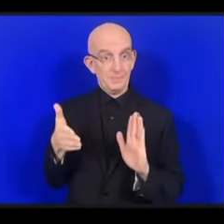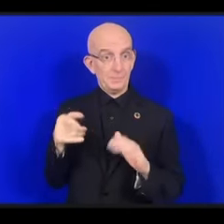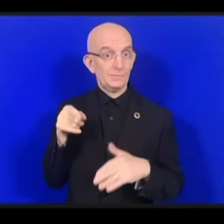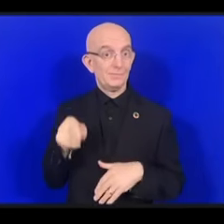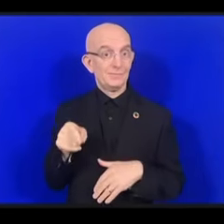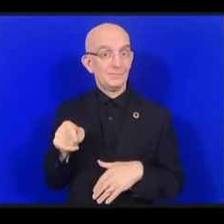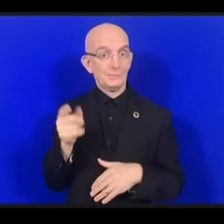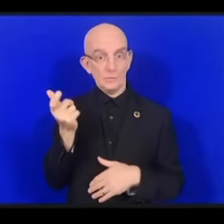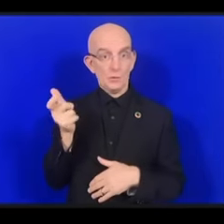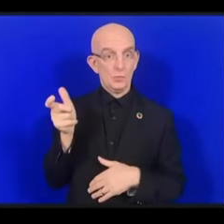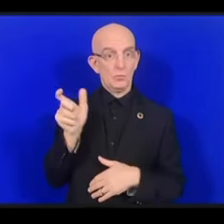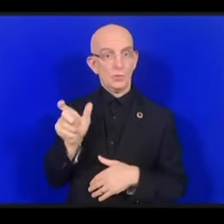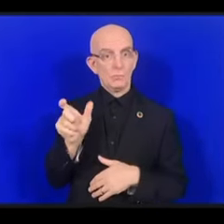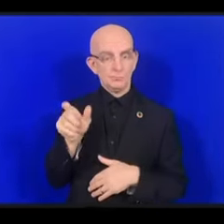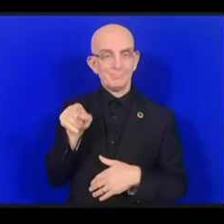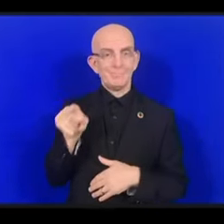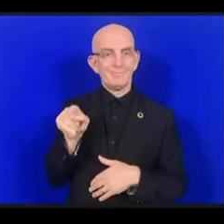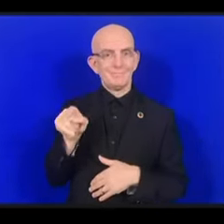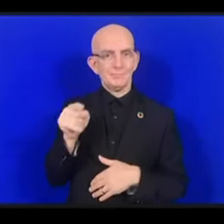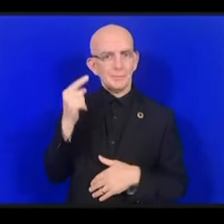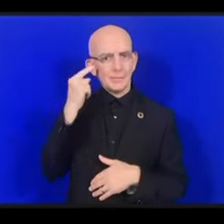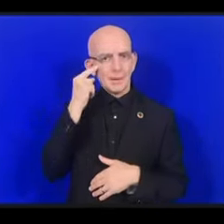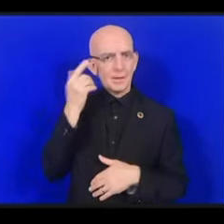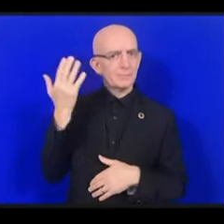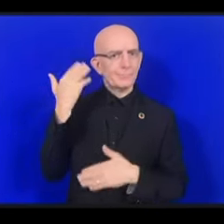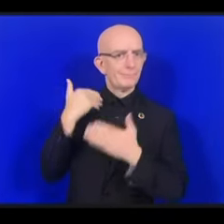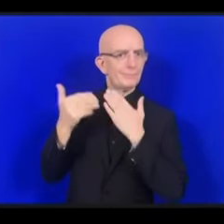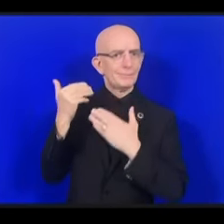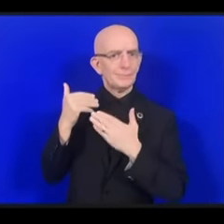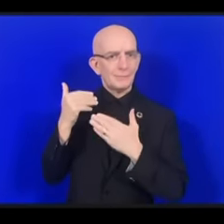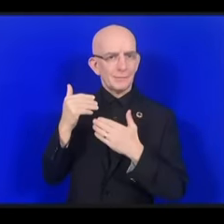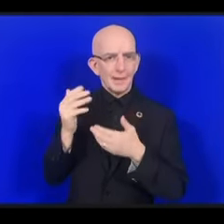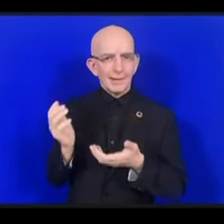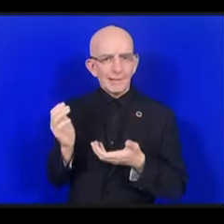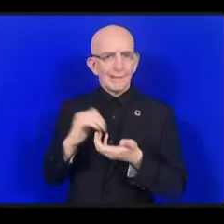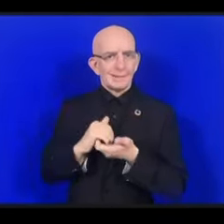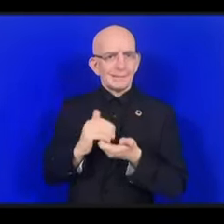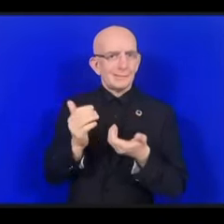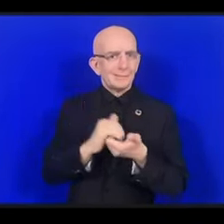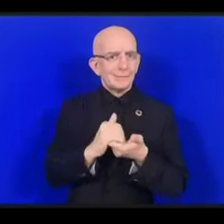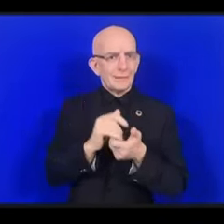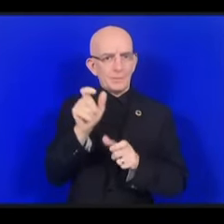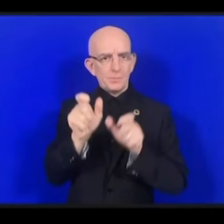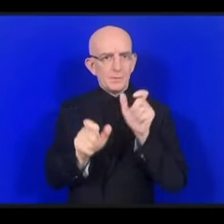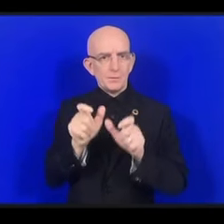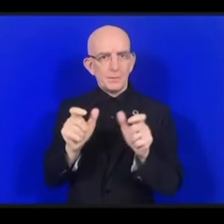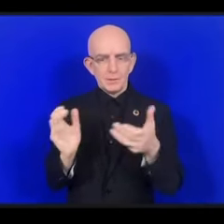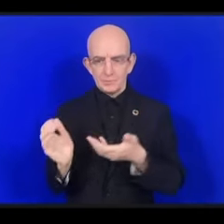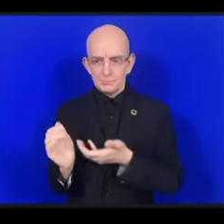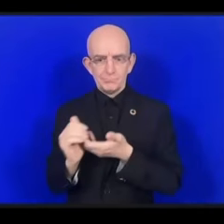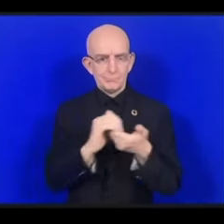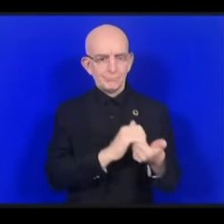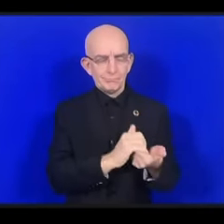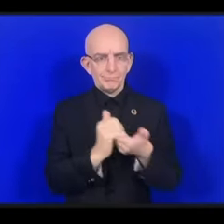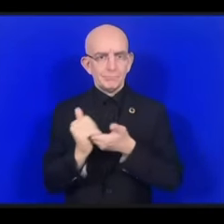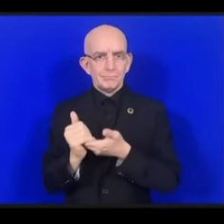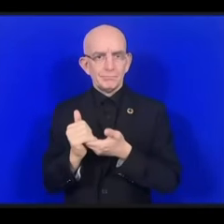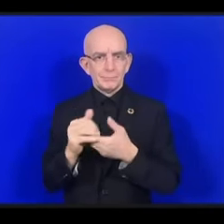people, such as bonds of friendship or bonds between husband and wife, as I mentioned